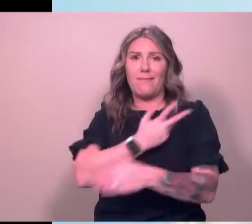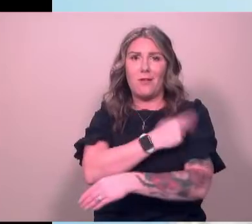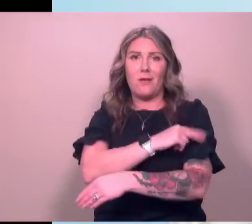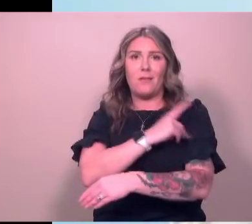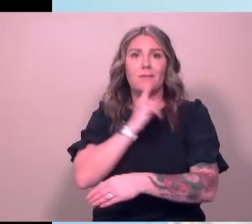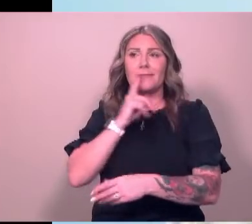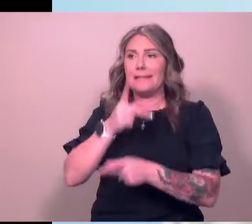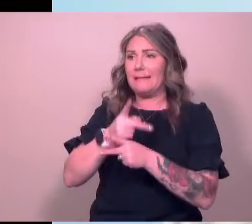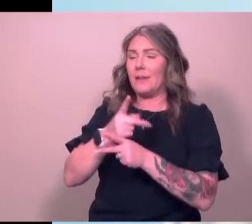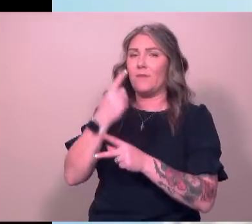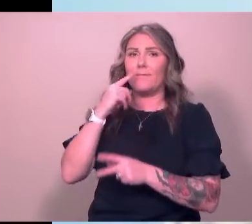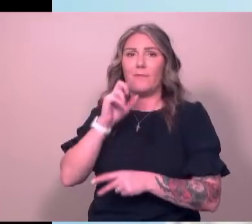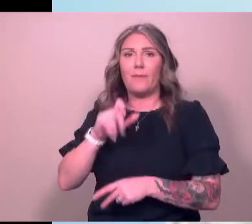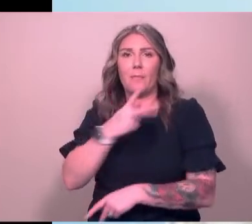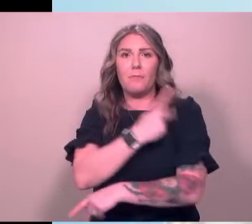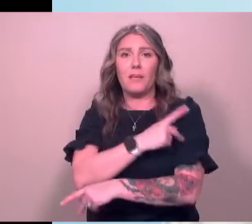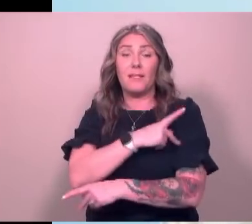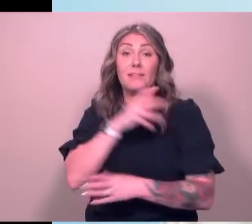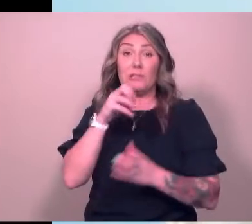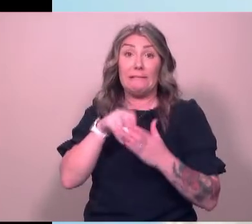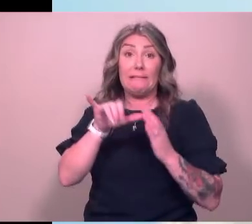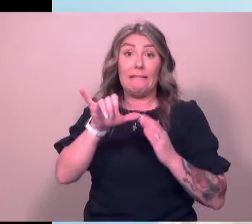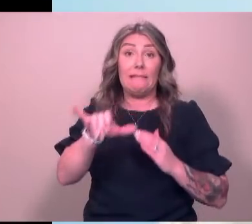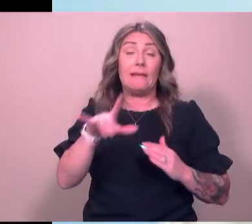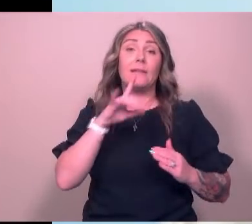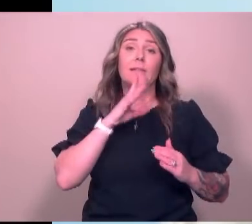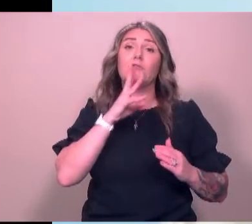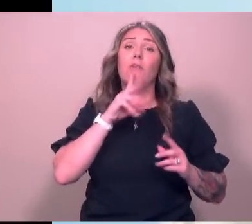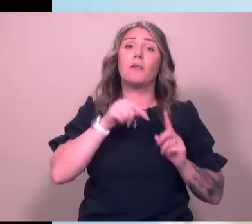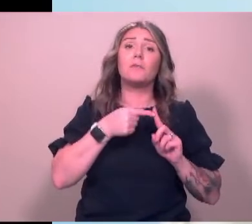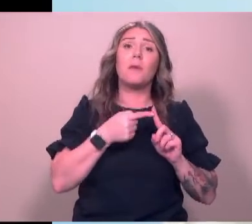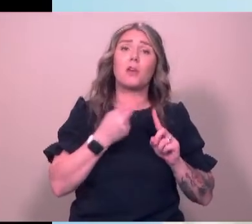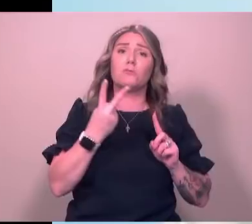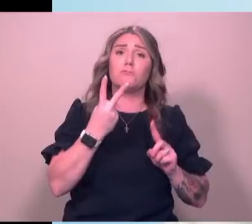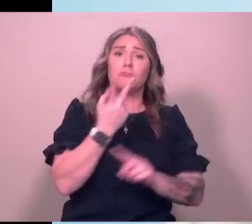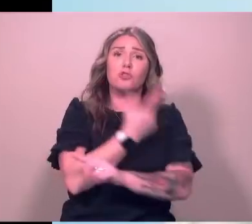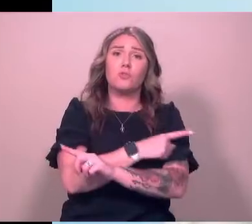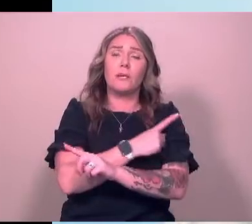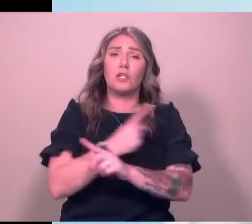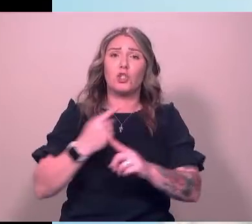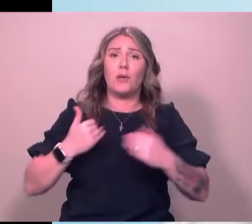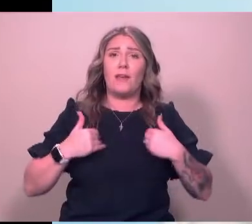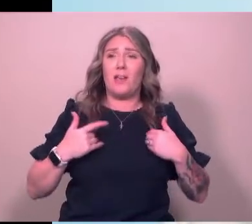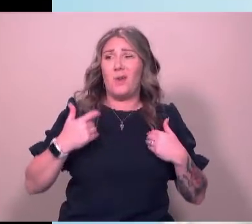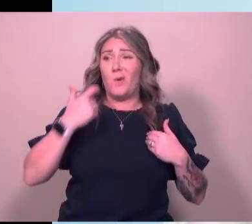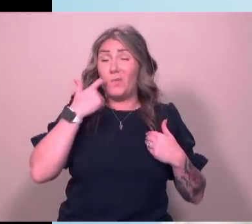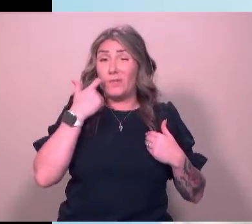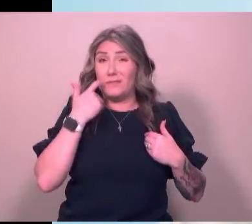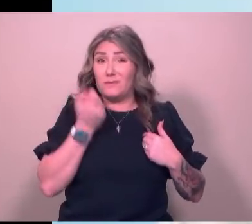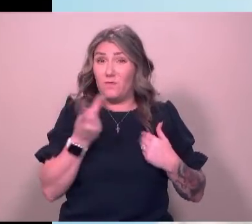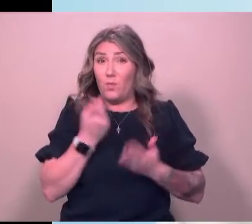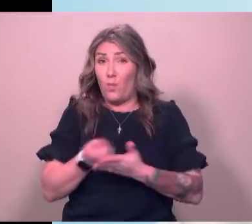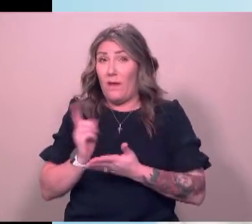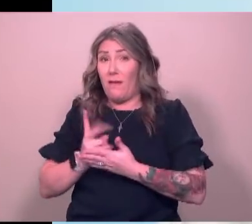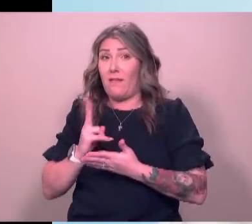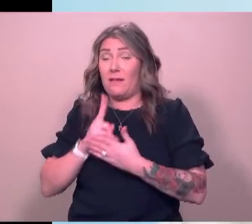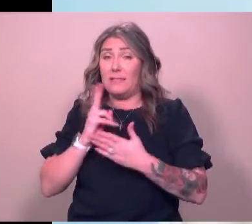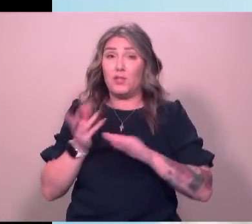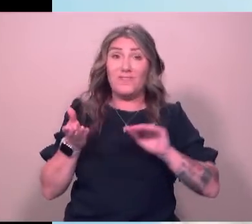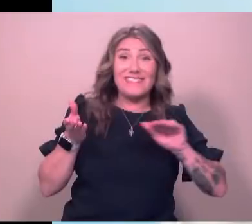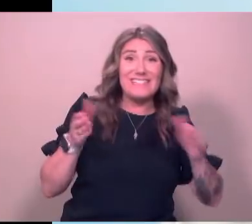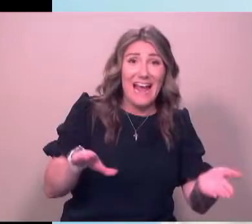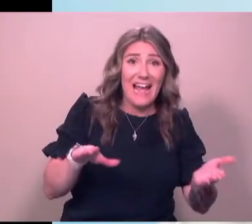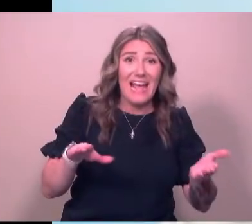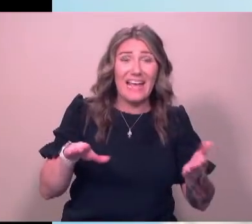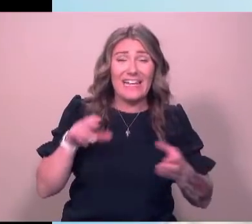that patient needed. And in that, he talked about 2 patients that they've had within the last couple of weeks who have died